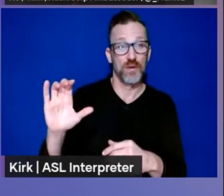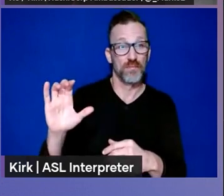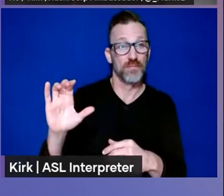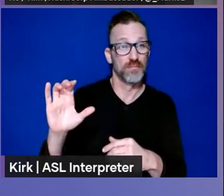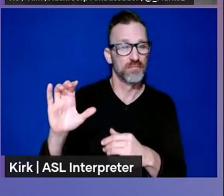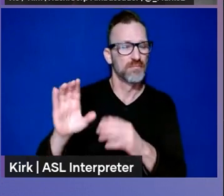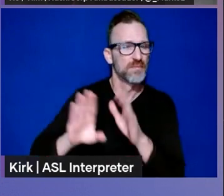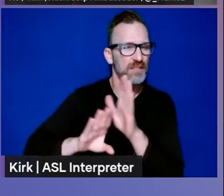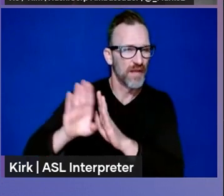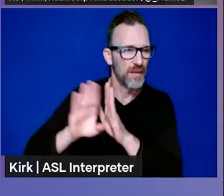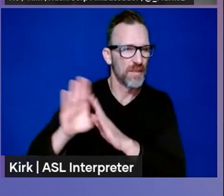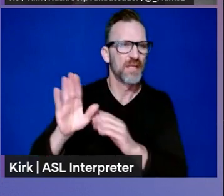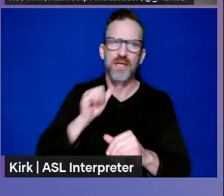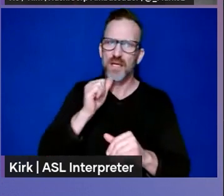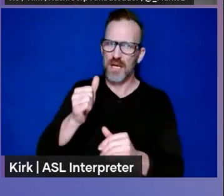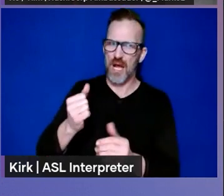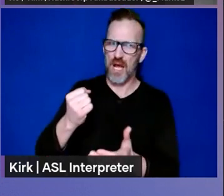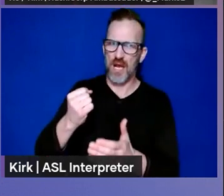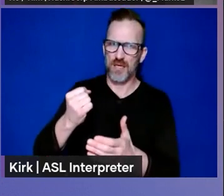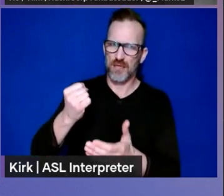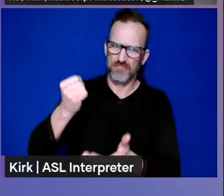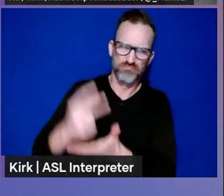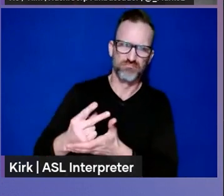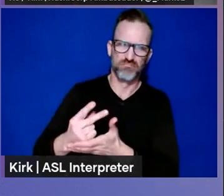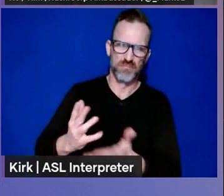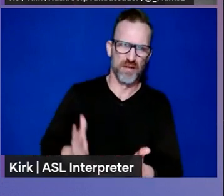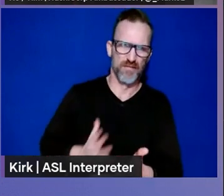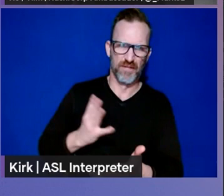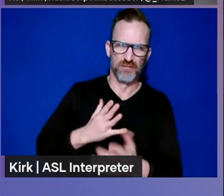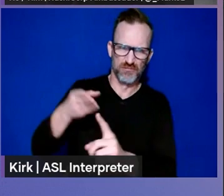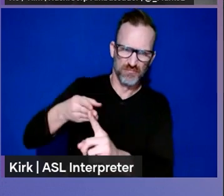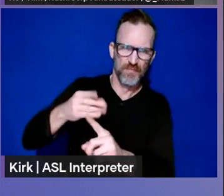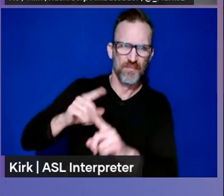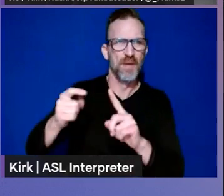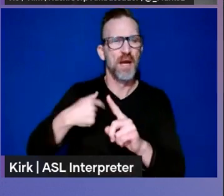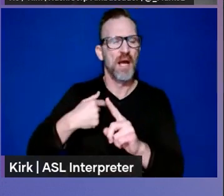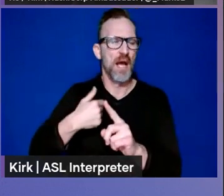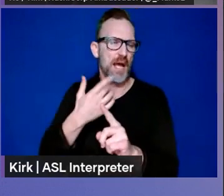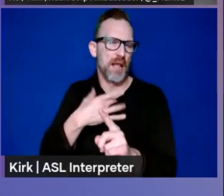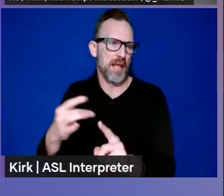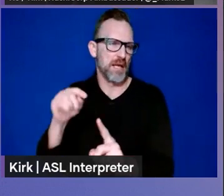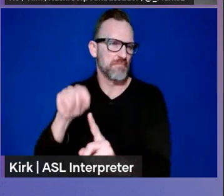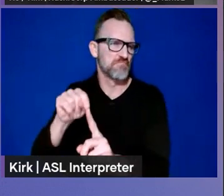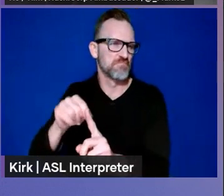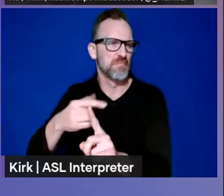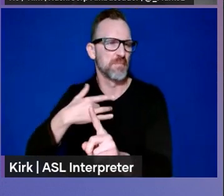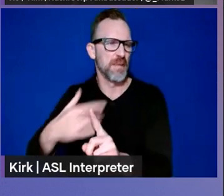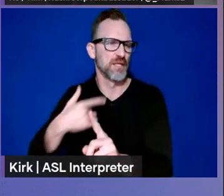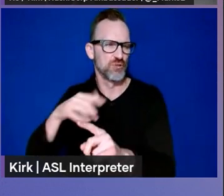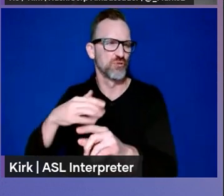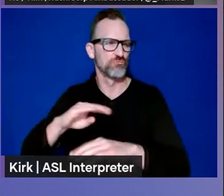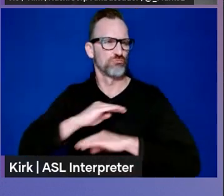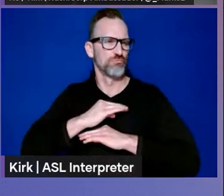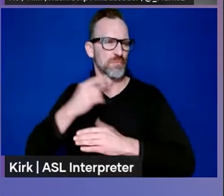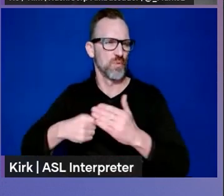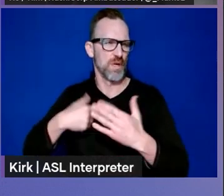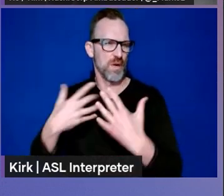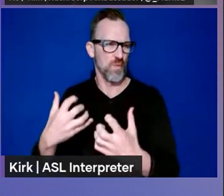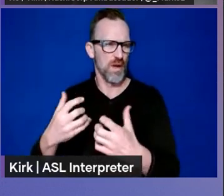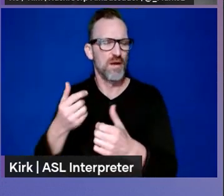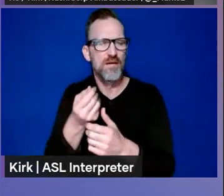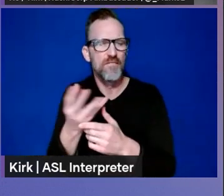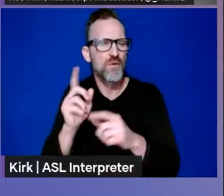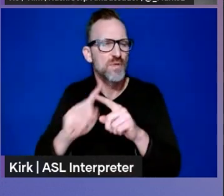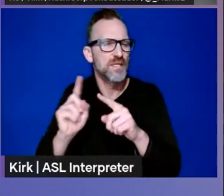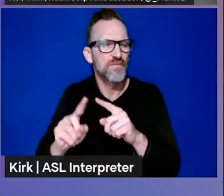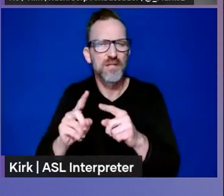not an official one, but it's kind of doing the job that I wanted to do. So it's a very simple couple of resources that it supports.